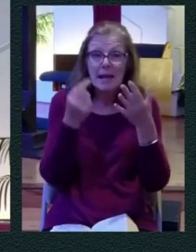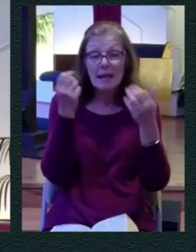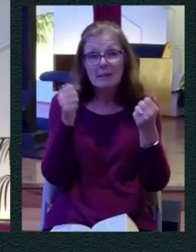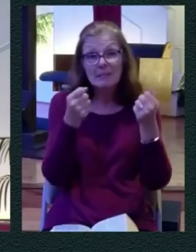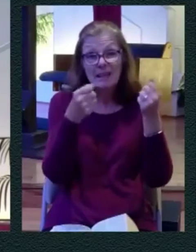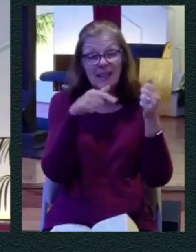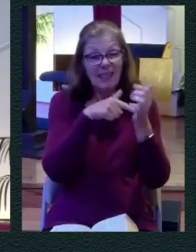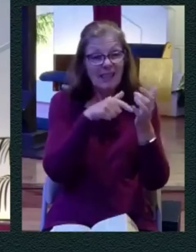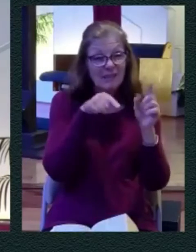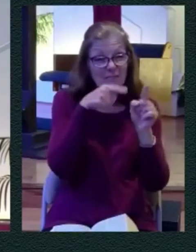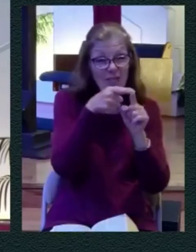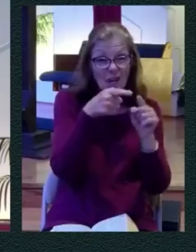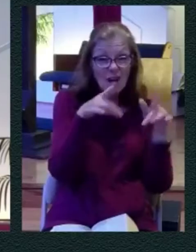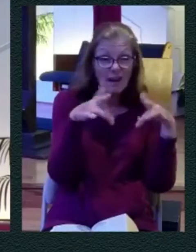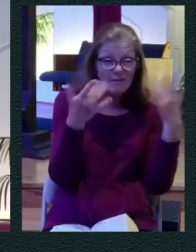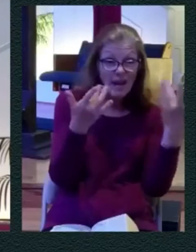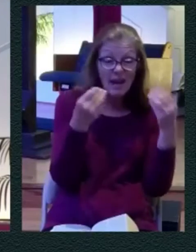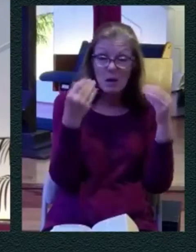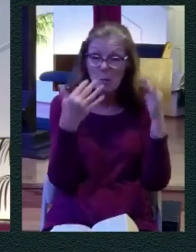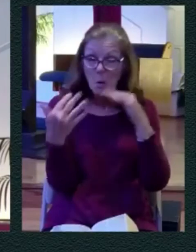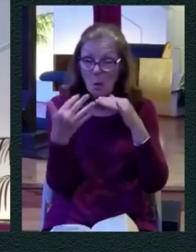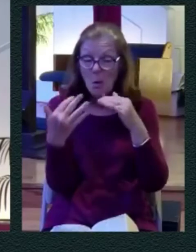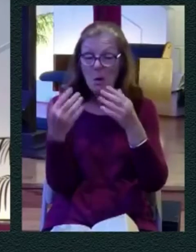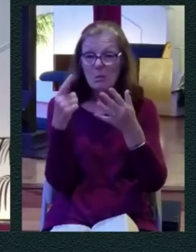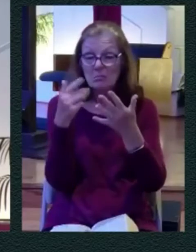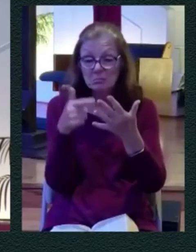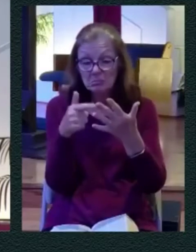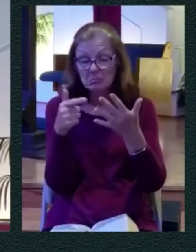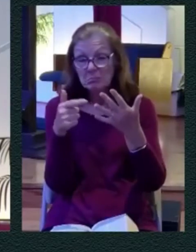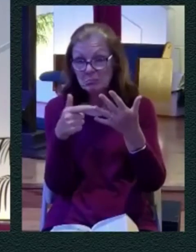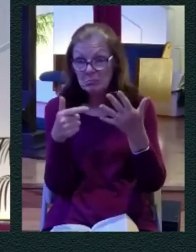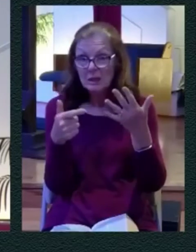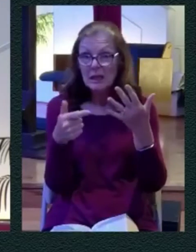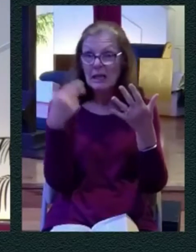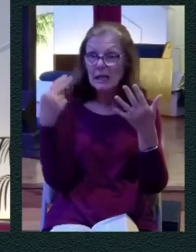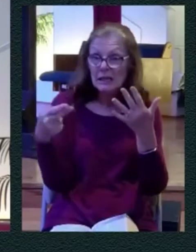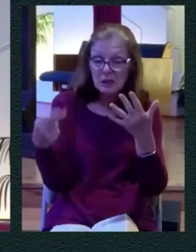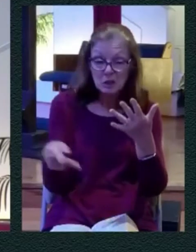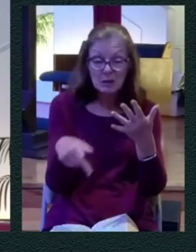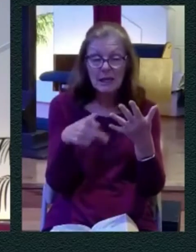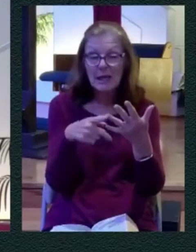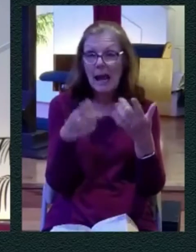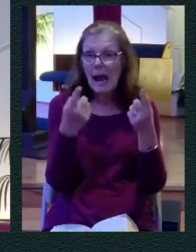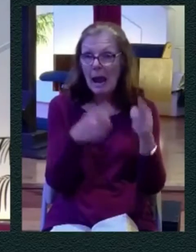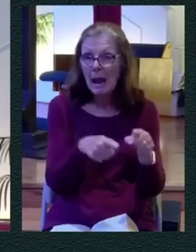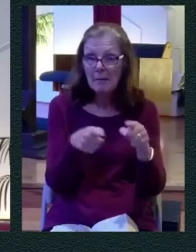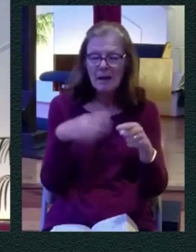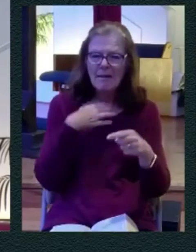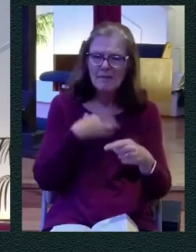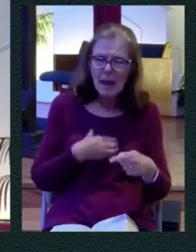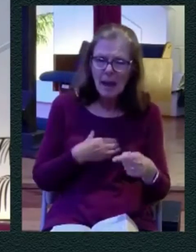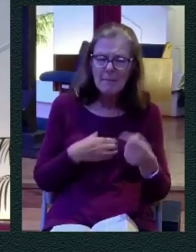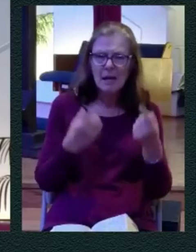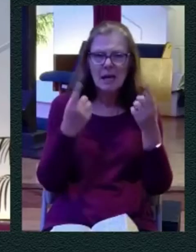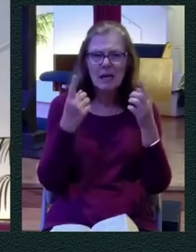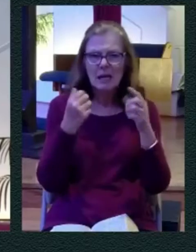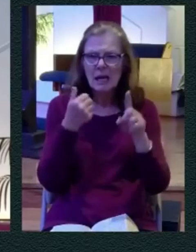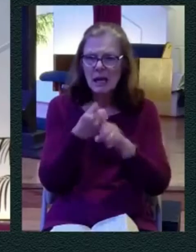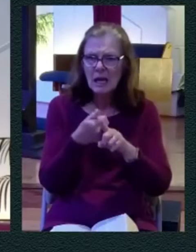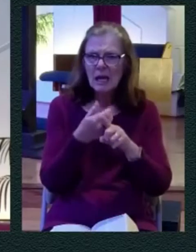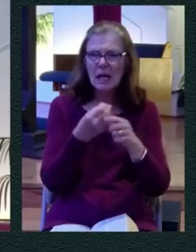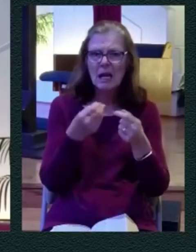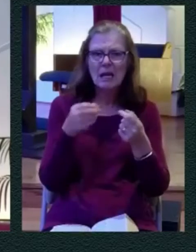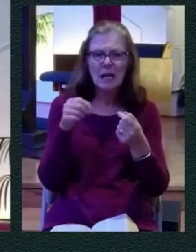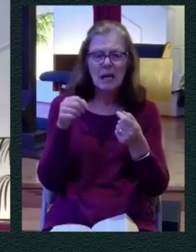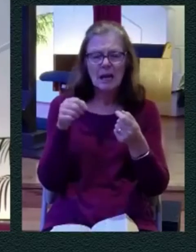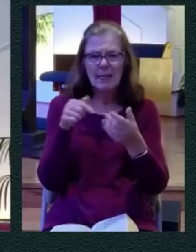particular war, and here a bit later in history we have this famine that developed in this part of the